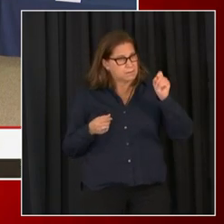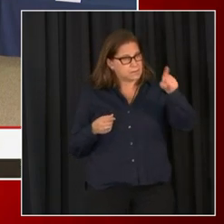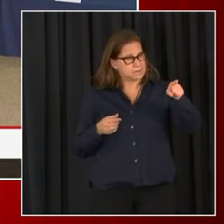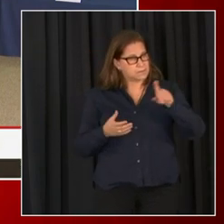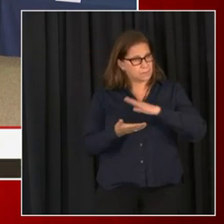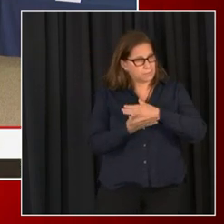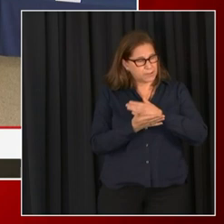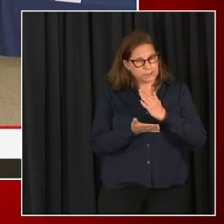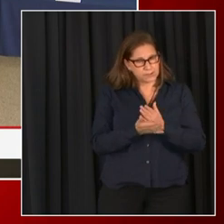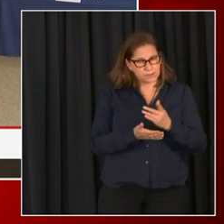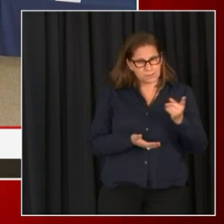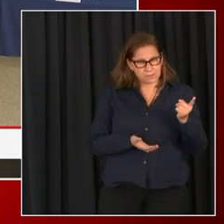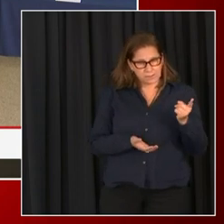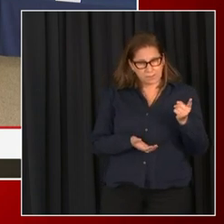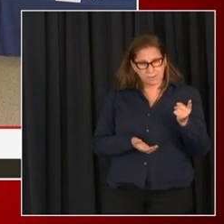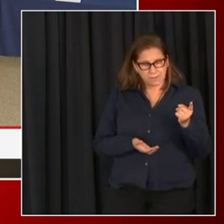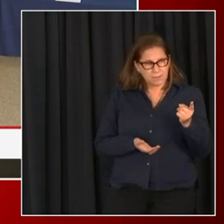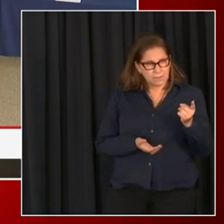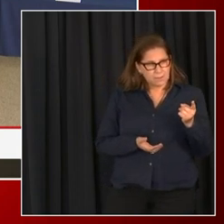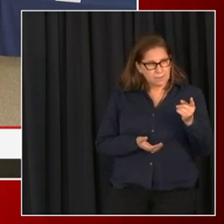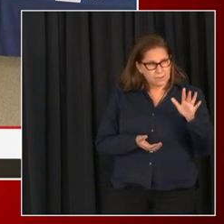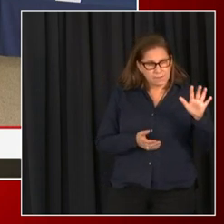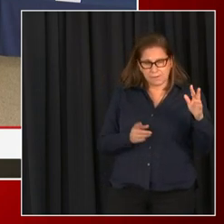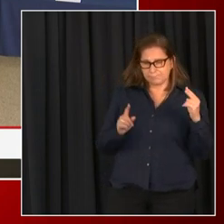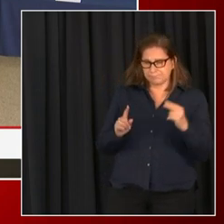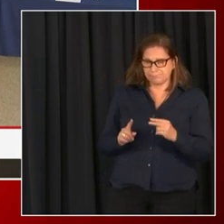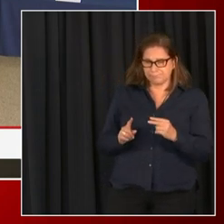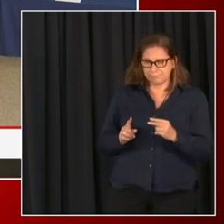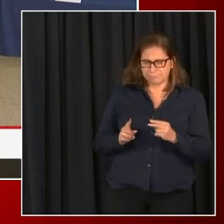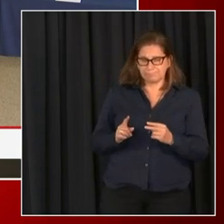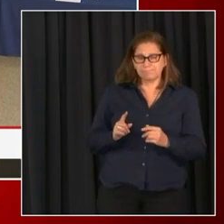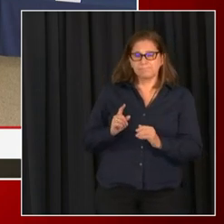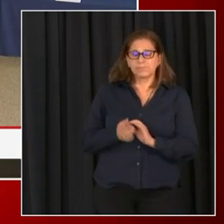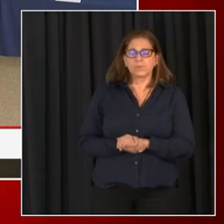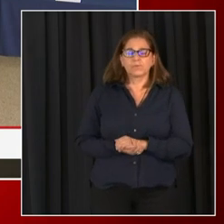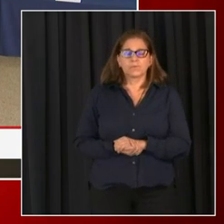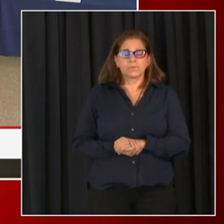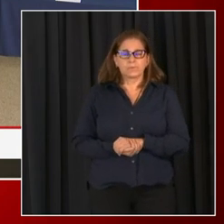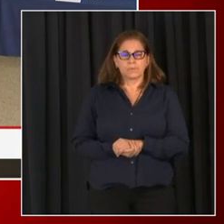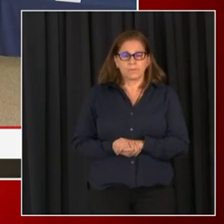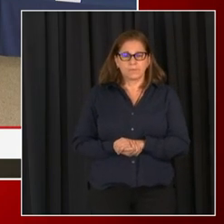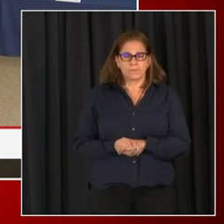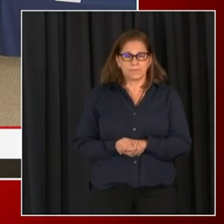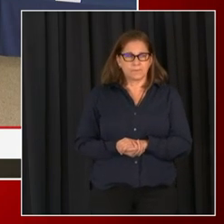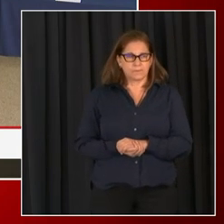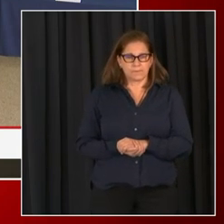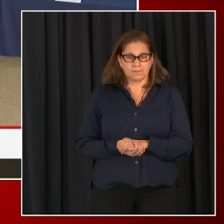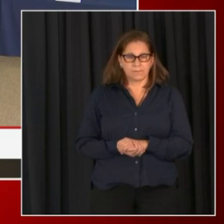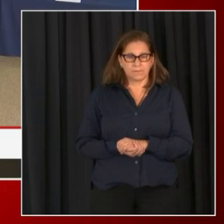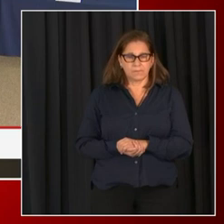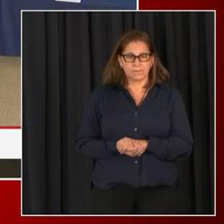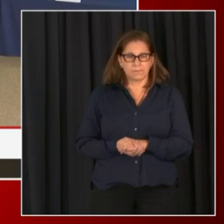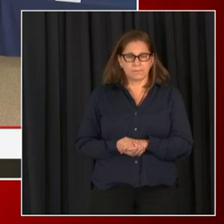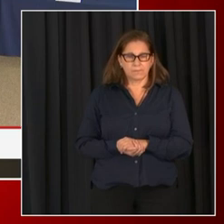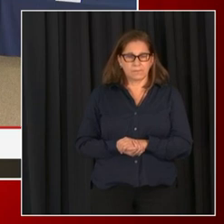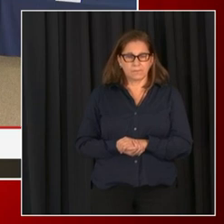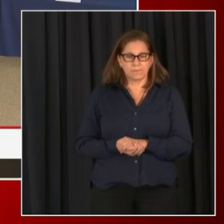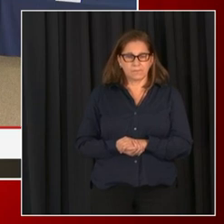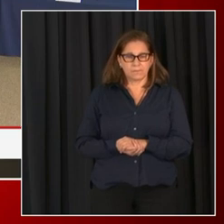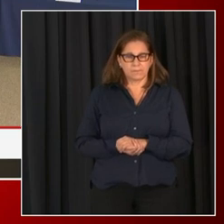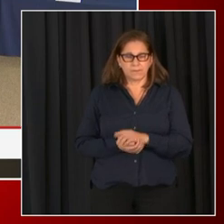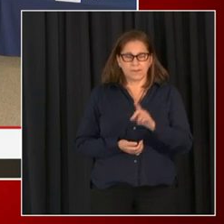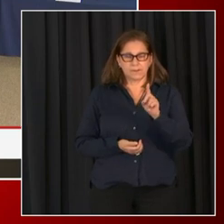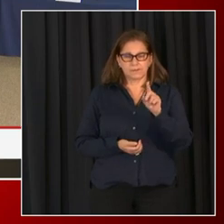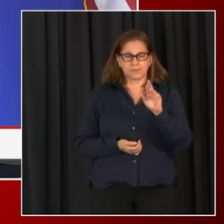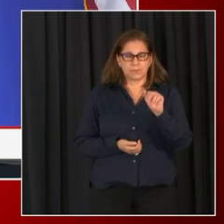Yeah. Yep, go ahead. So, as you know, the submission on Friday is a draft plan. And part of the reason